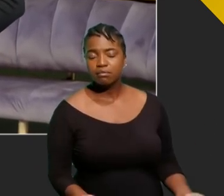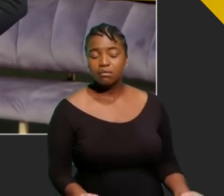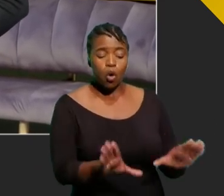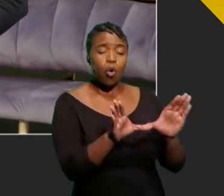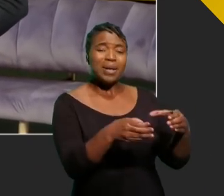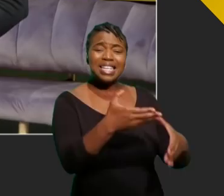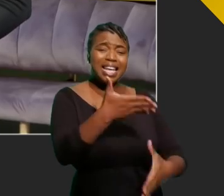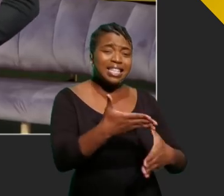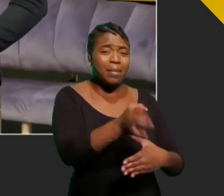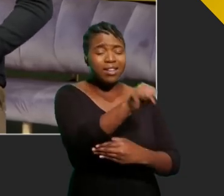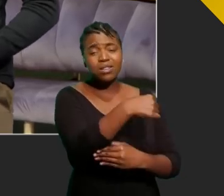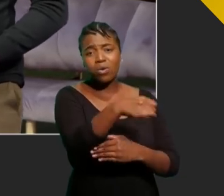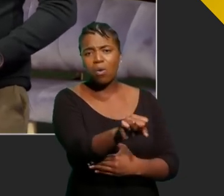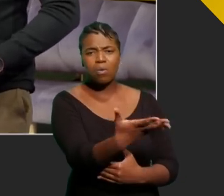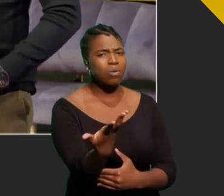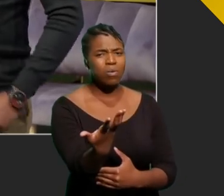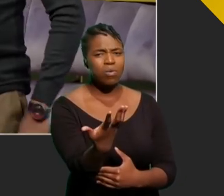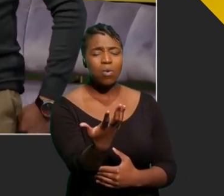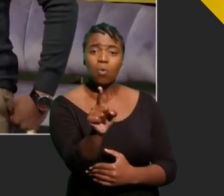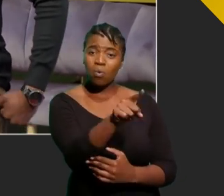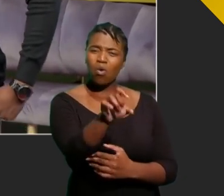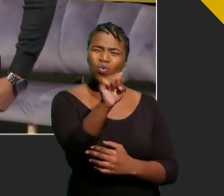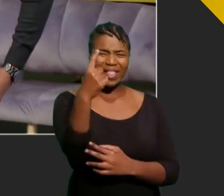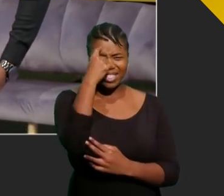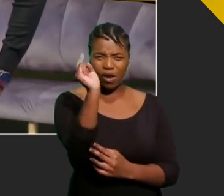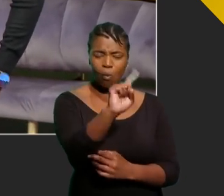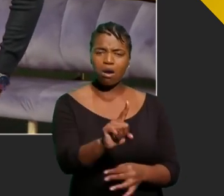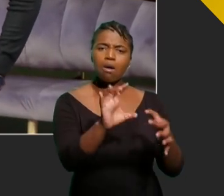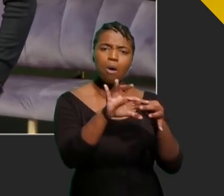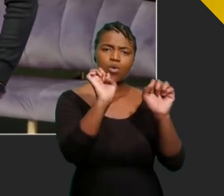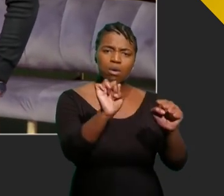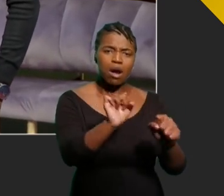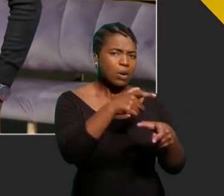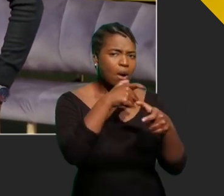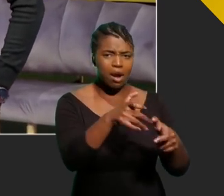what we're going to be asking Lukhono Mokadjotisa. Yeah. Now, when na urking ulengai na,